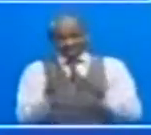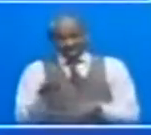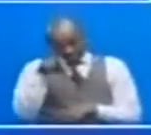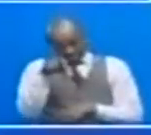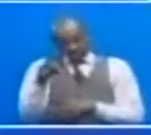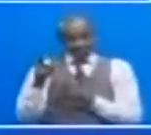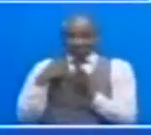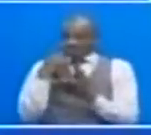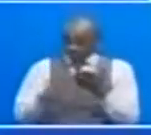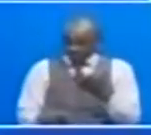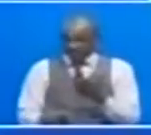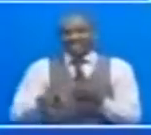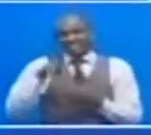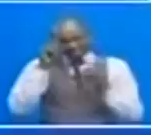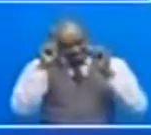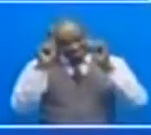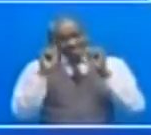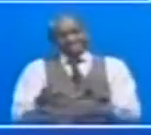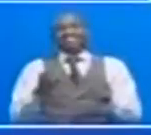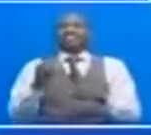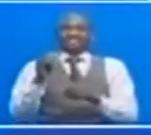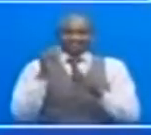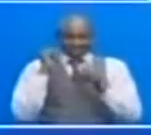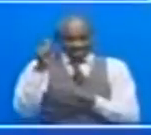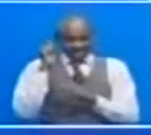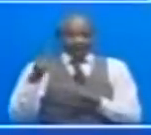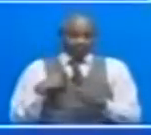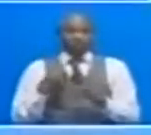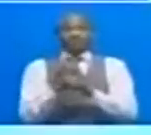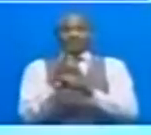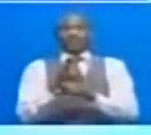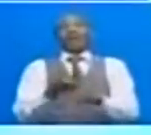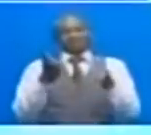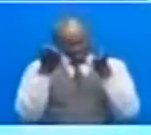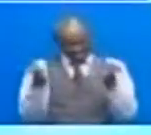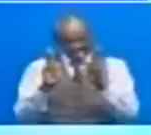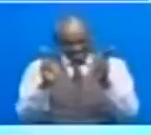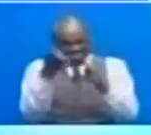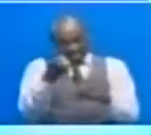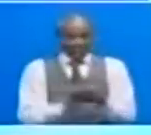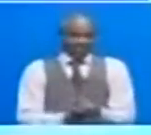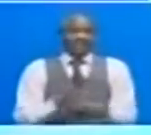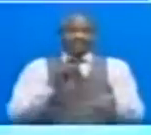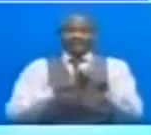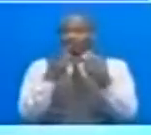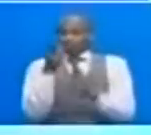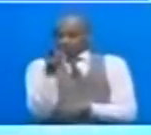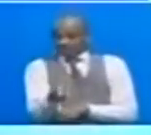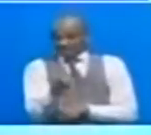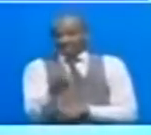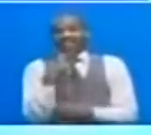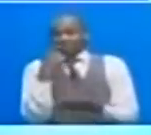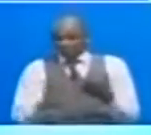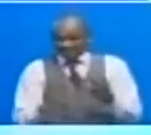Wilson Sosion has maintained that the teacher strike slated for September is still on. Speaking this afternoon in Nairobi, Sosion said